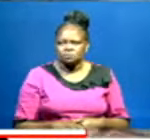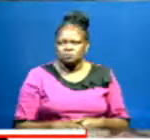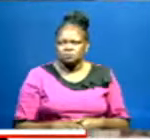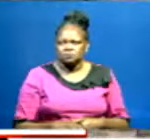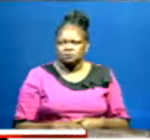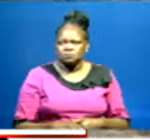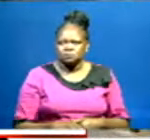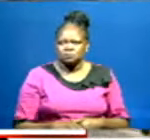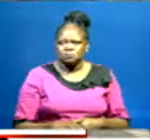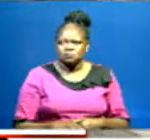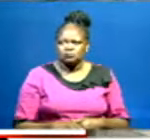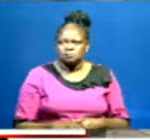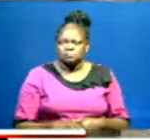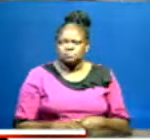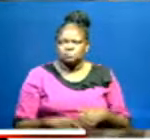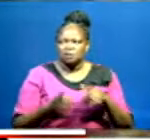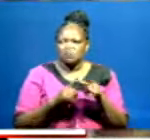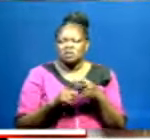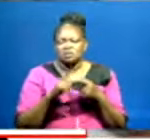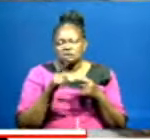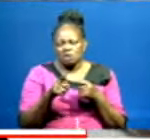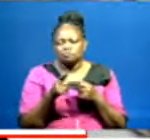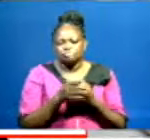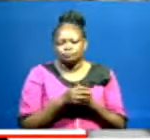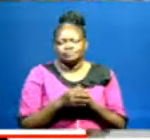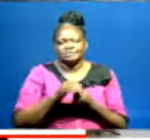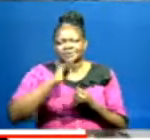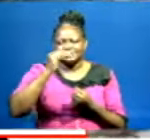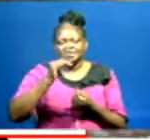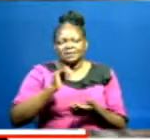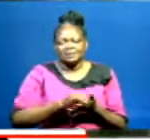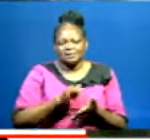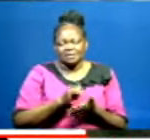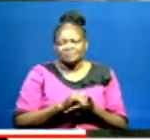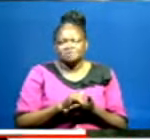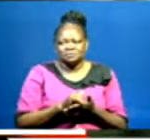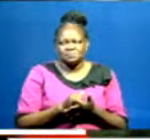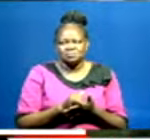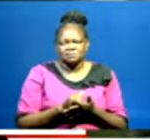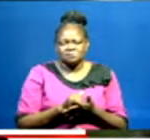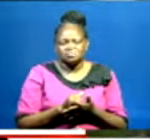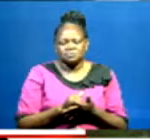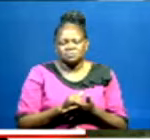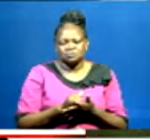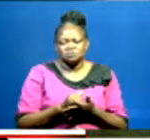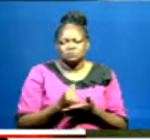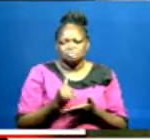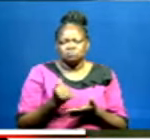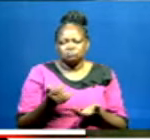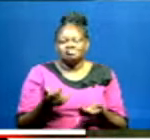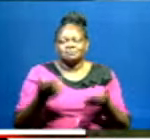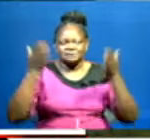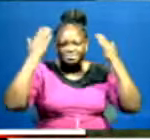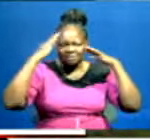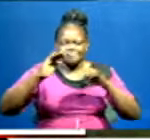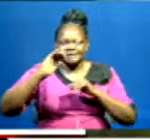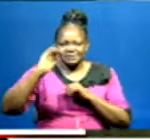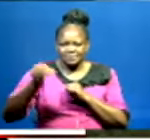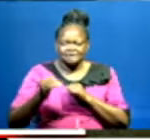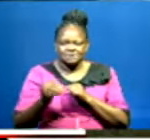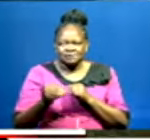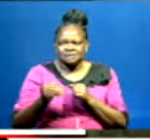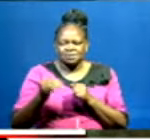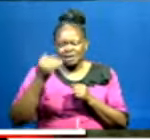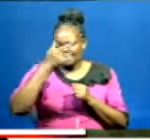The white and blue city, as presently known today, has prehistorically been referred to an Islamic city owing to